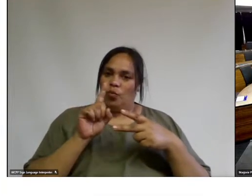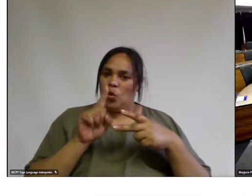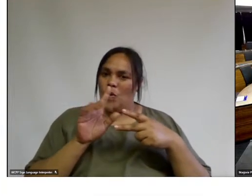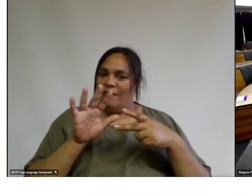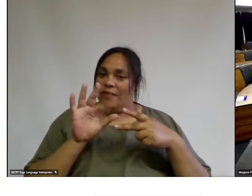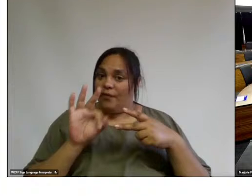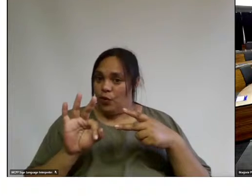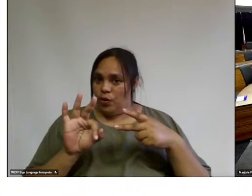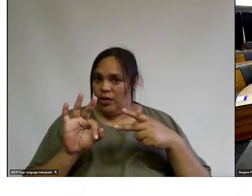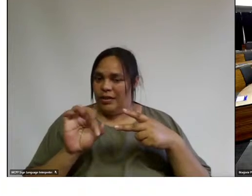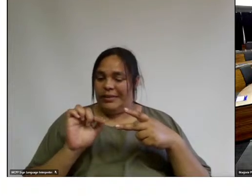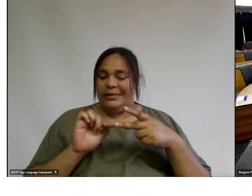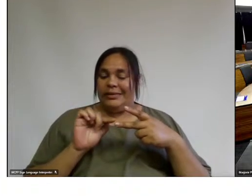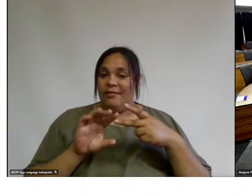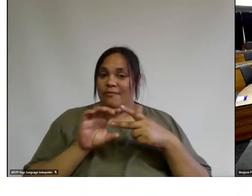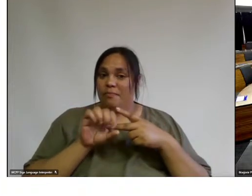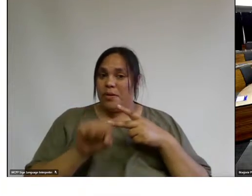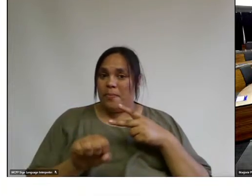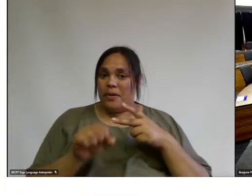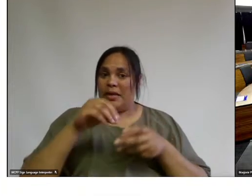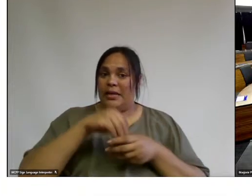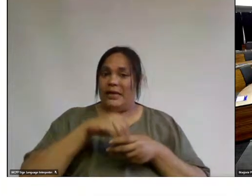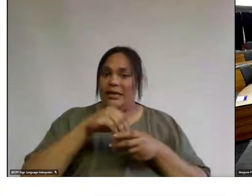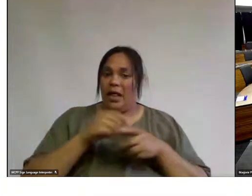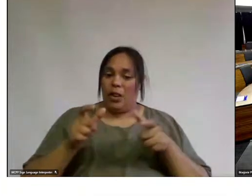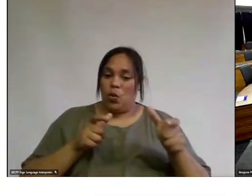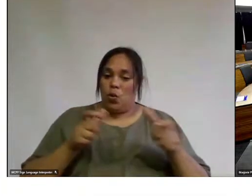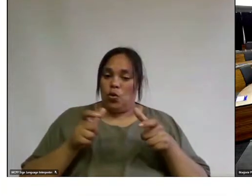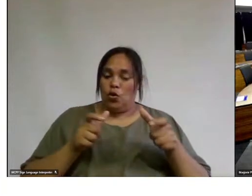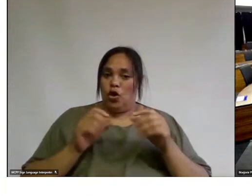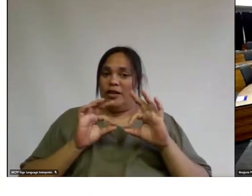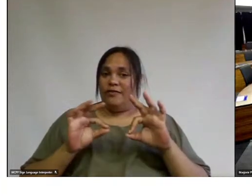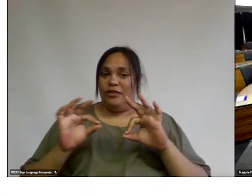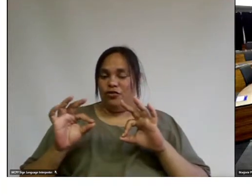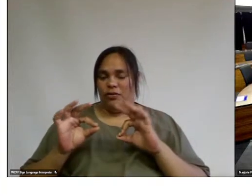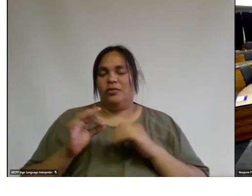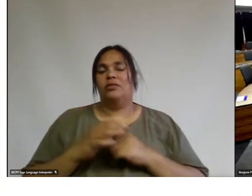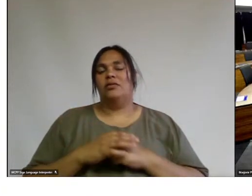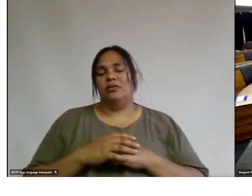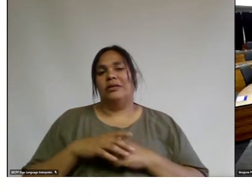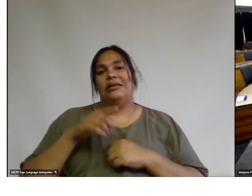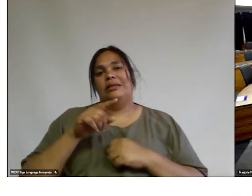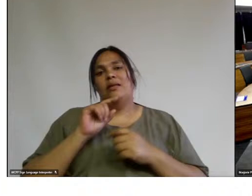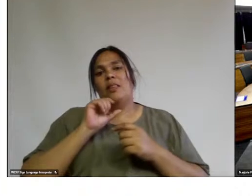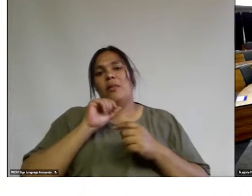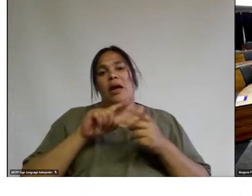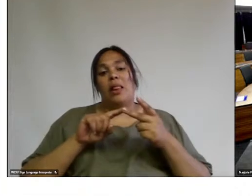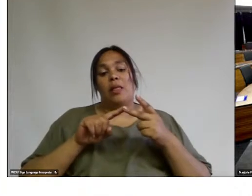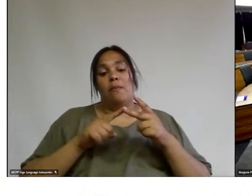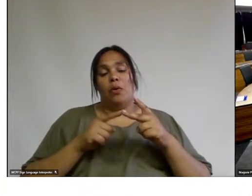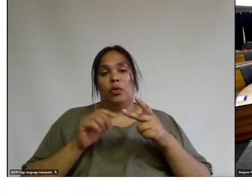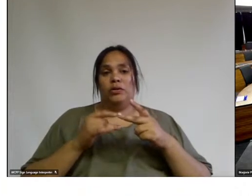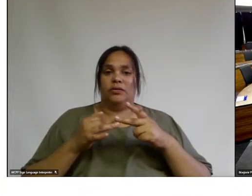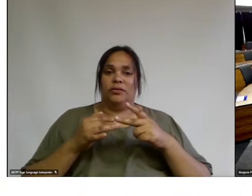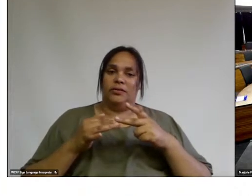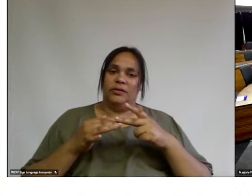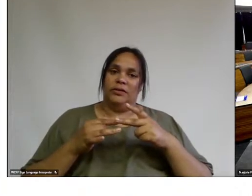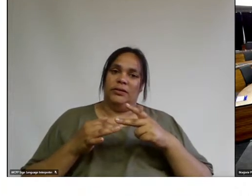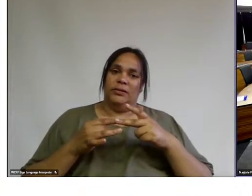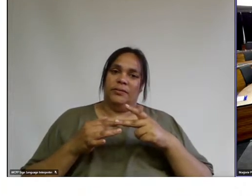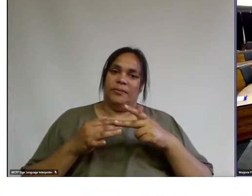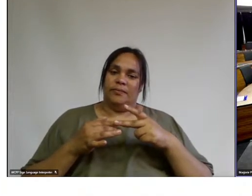153, the finding on the internal control deficiencies. There's a point there